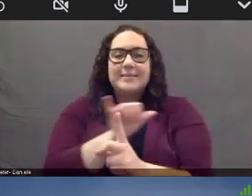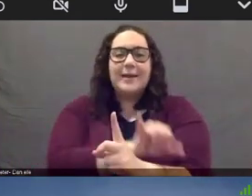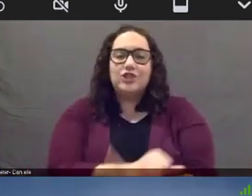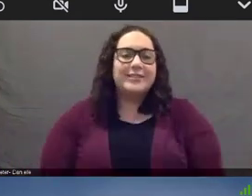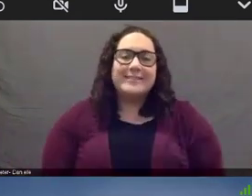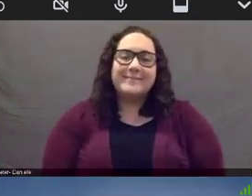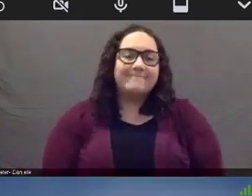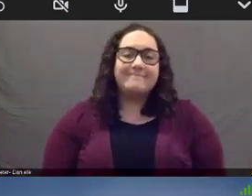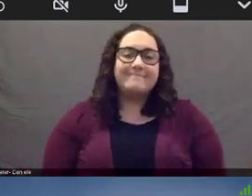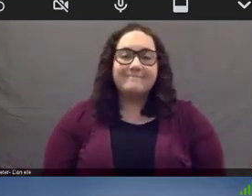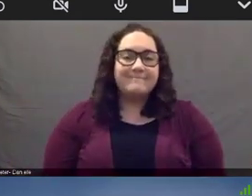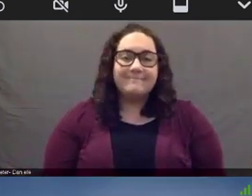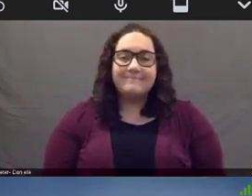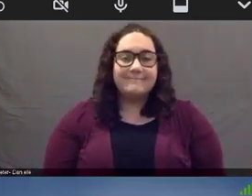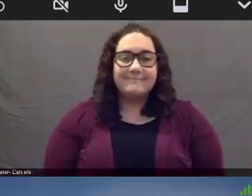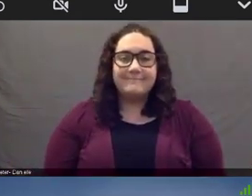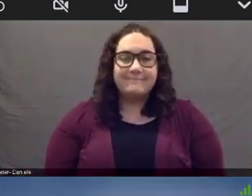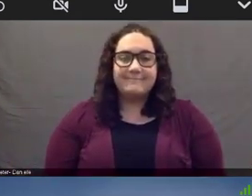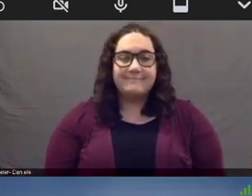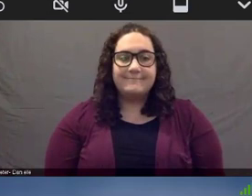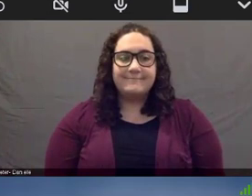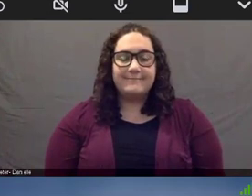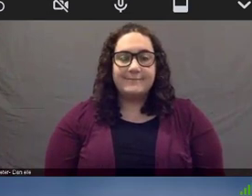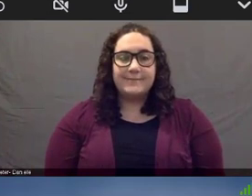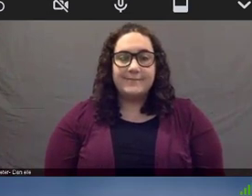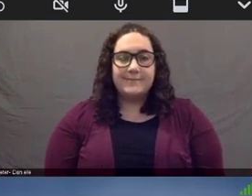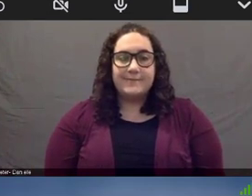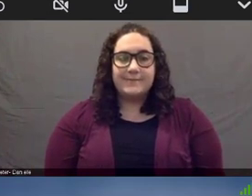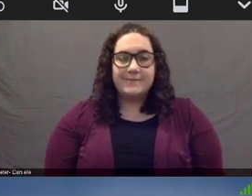where the derivative of temperature with x is equal to zero.